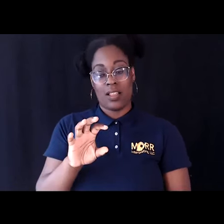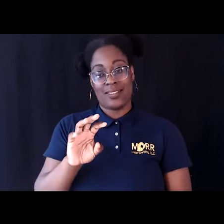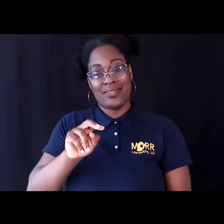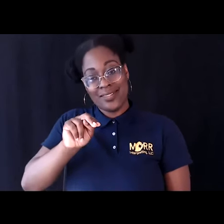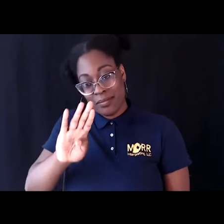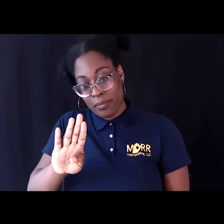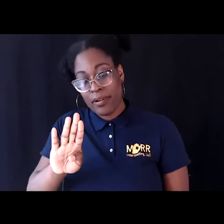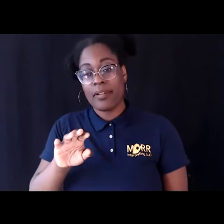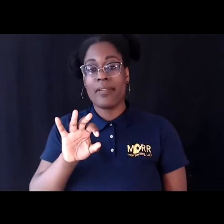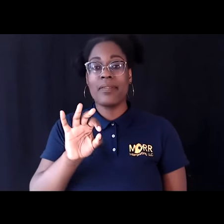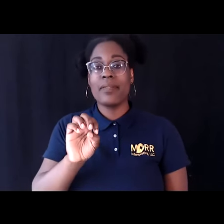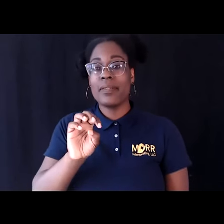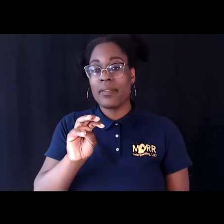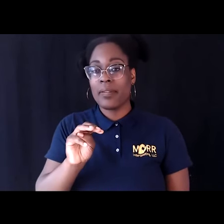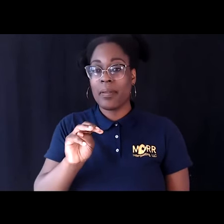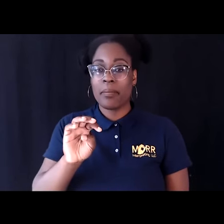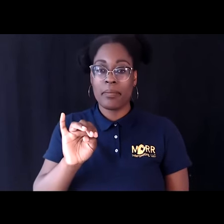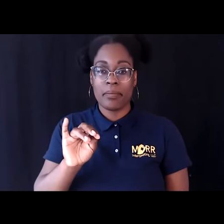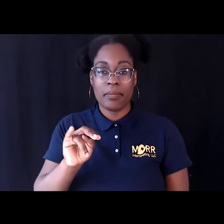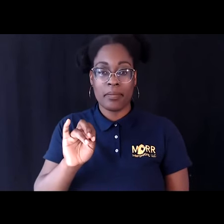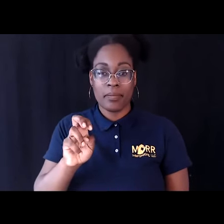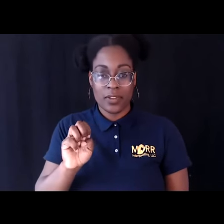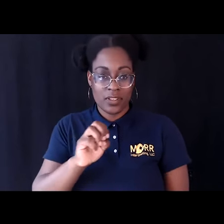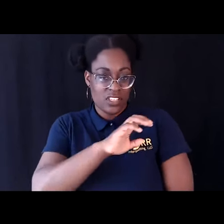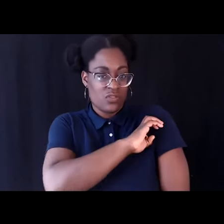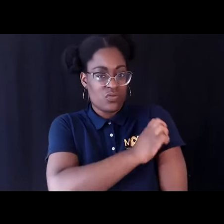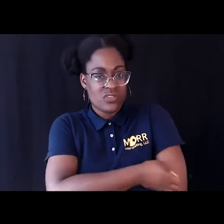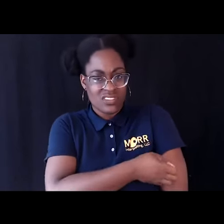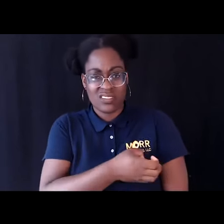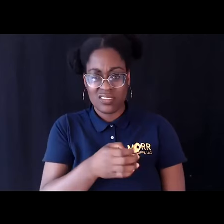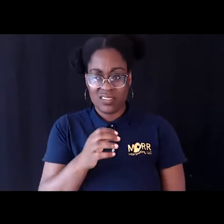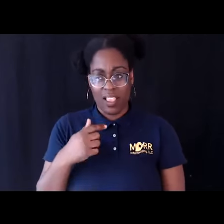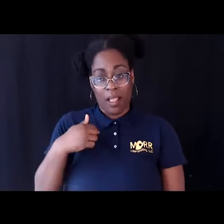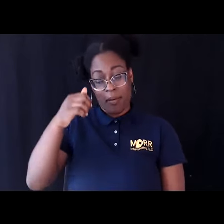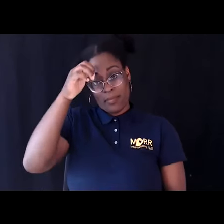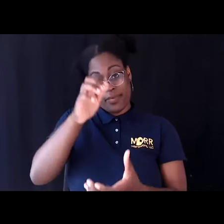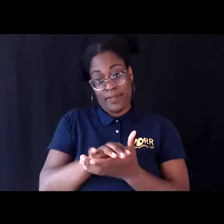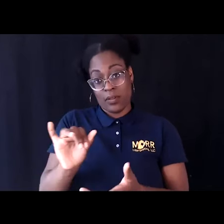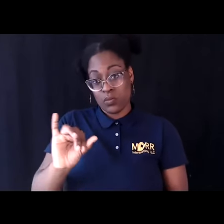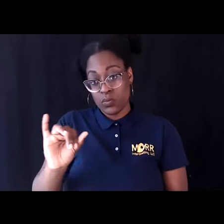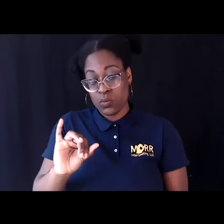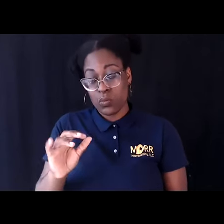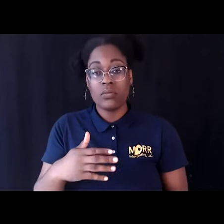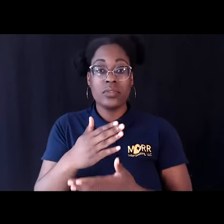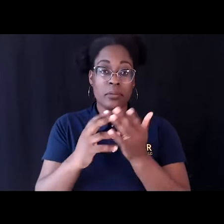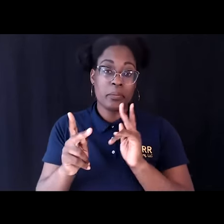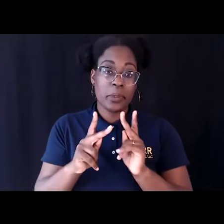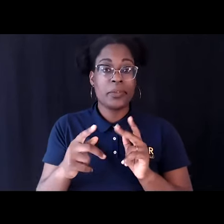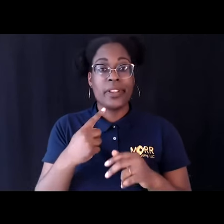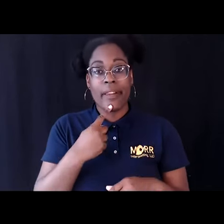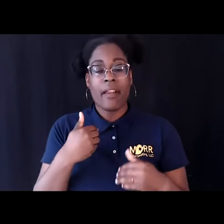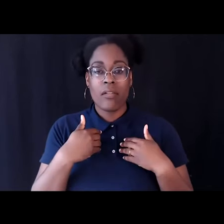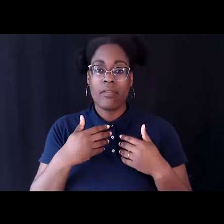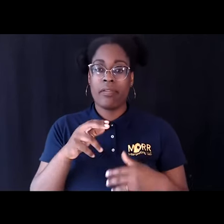maybe that was in the context of talking about the bi-gender deities who represent masculine and feminine aspects of the